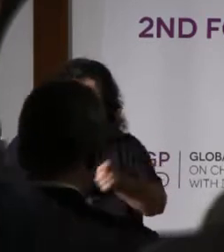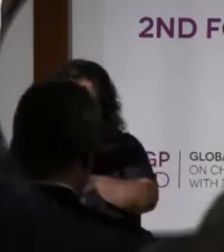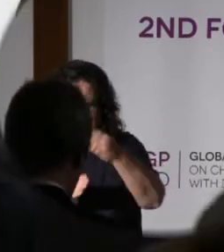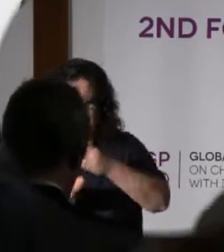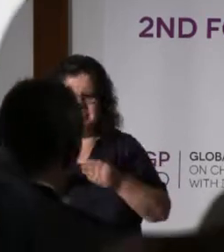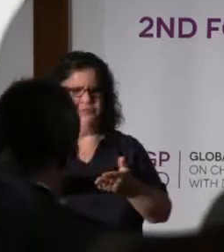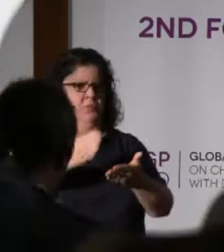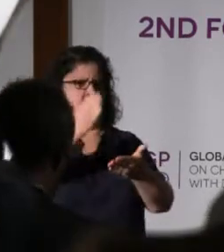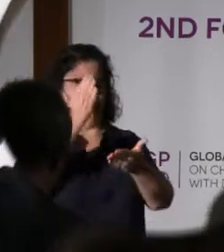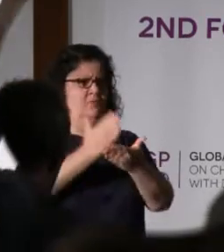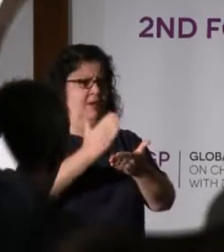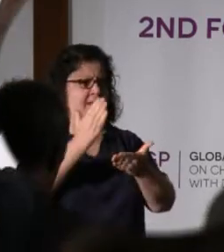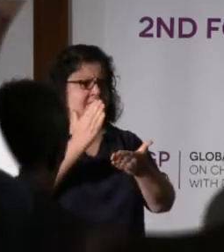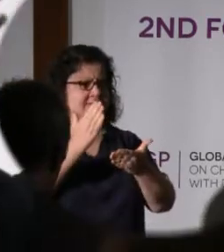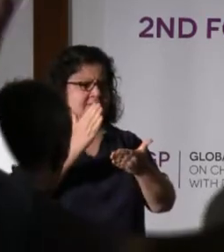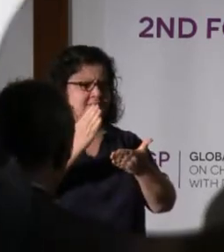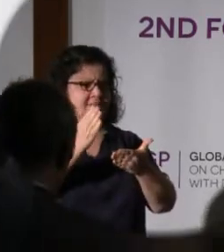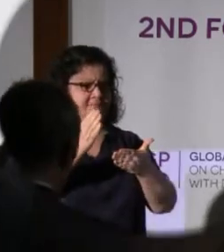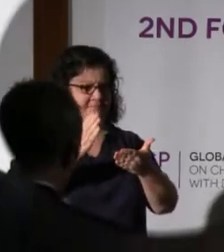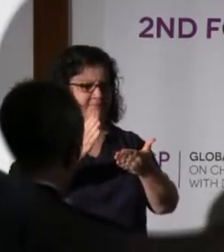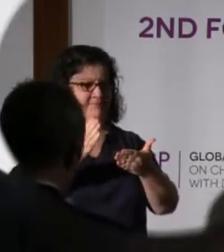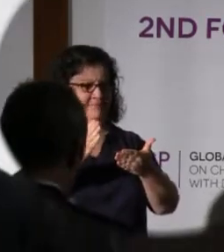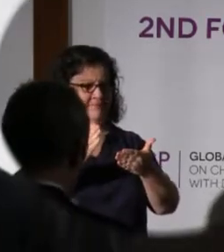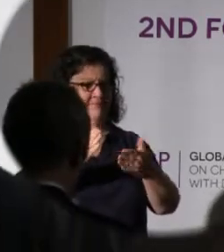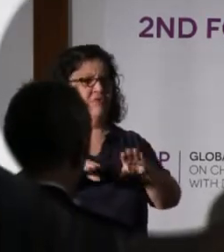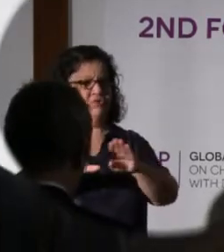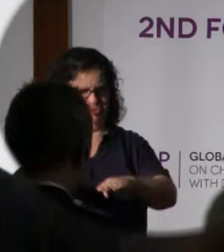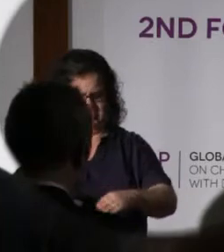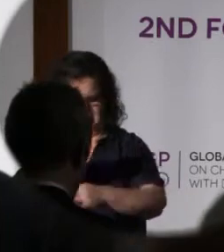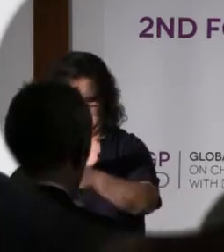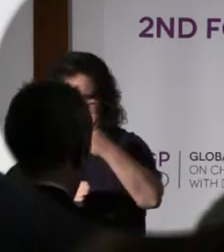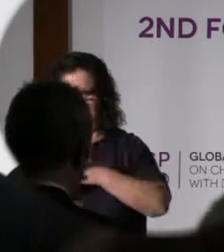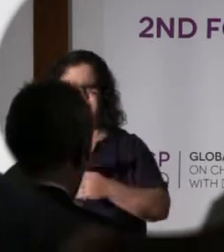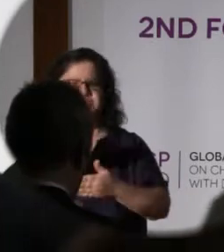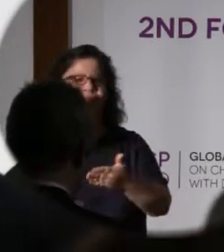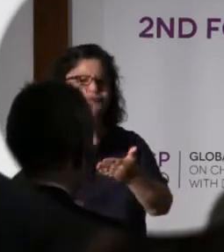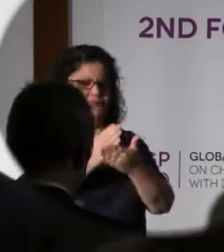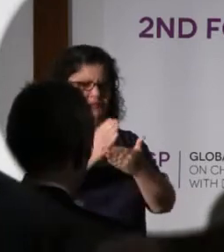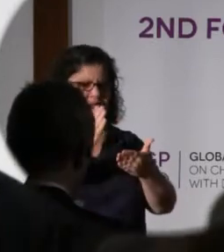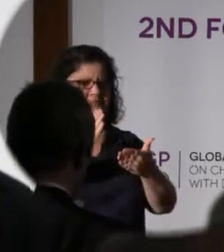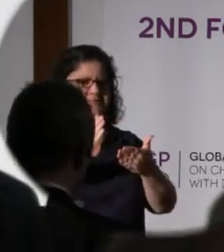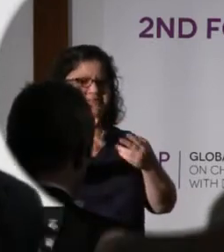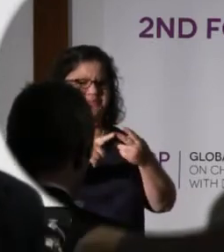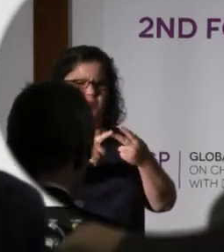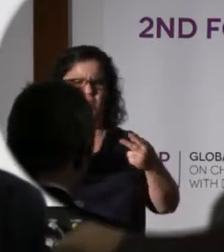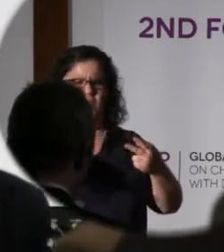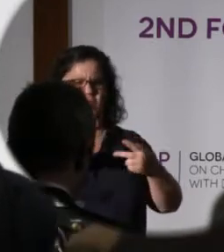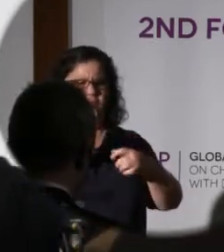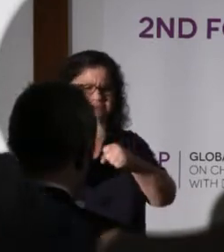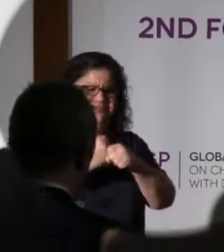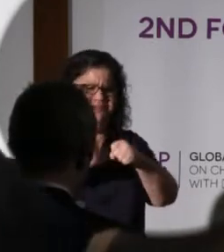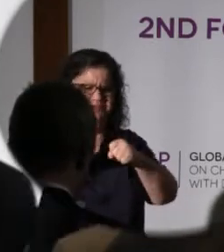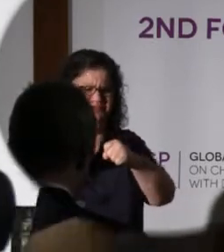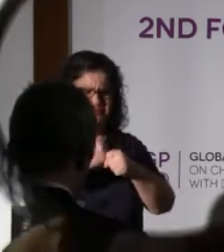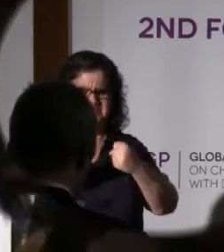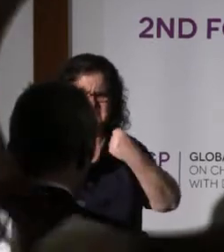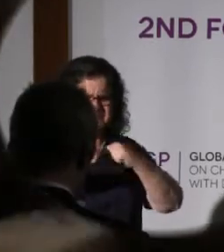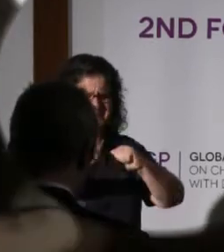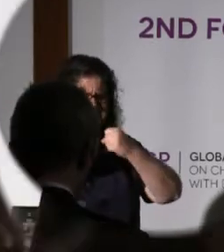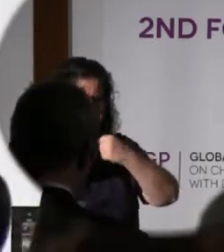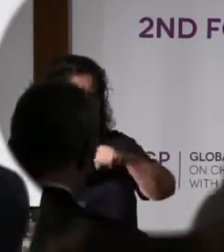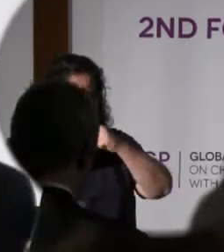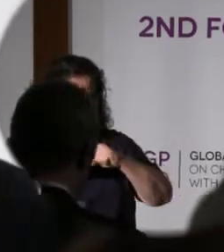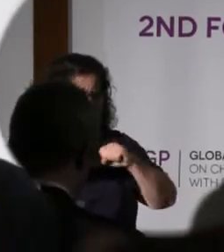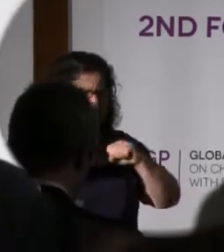access jobs and schools, gather more data about the barriers they face, and put their rights at